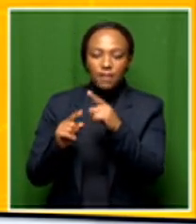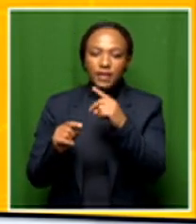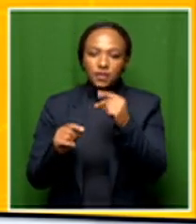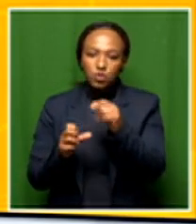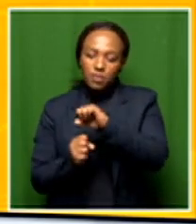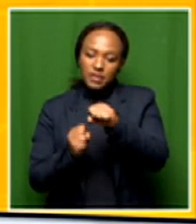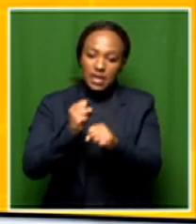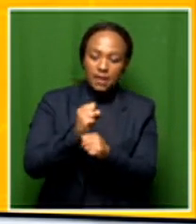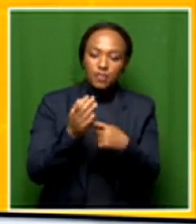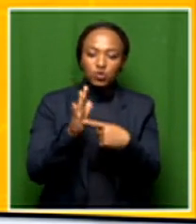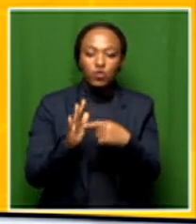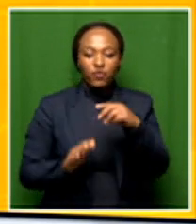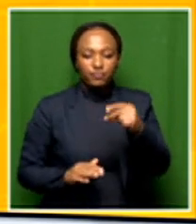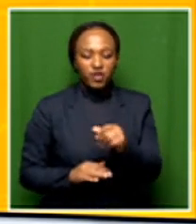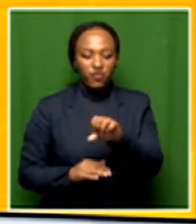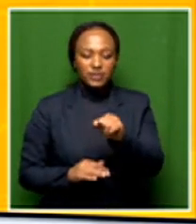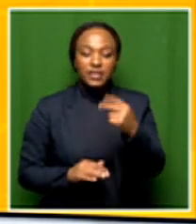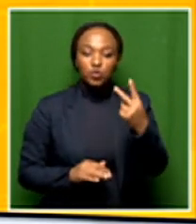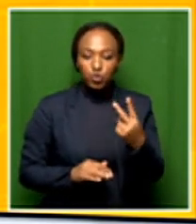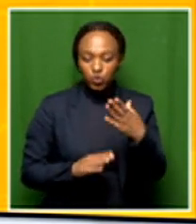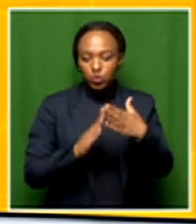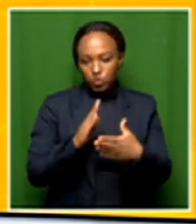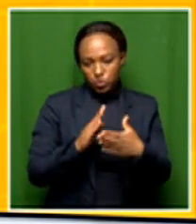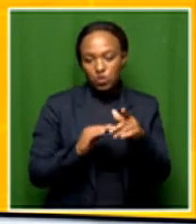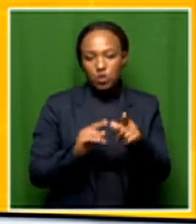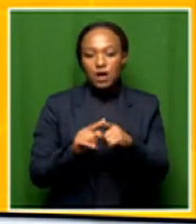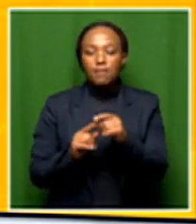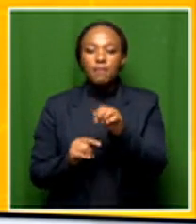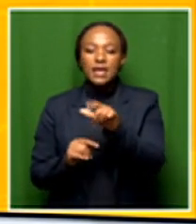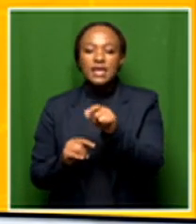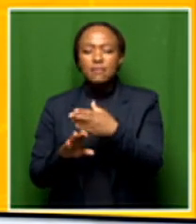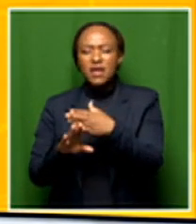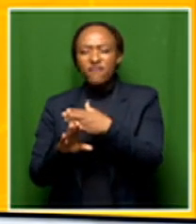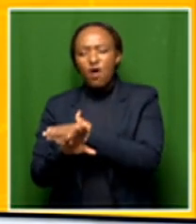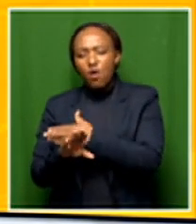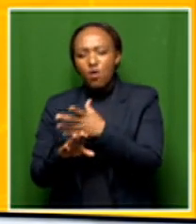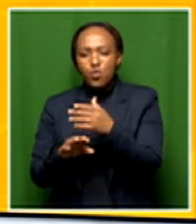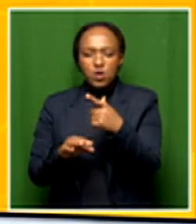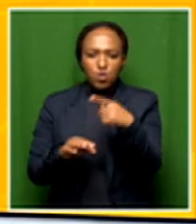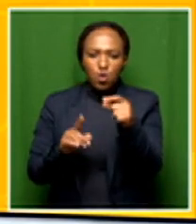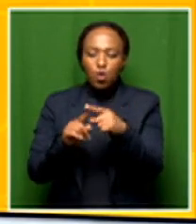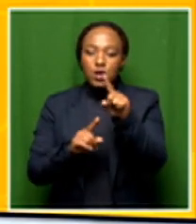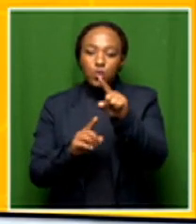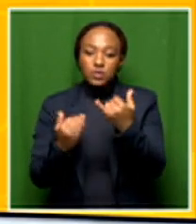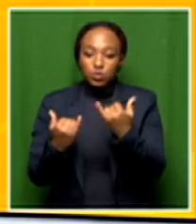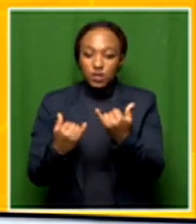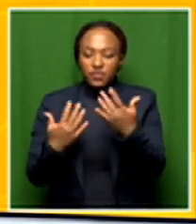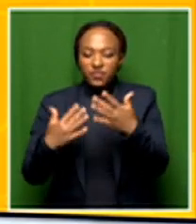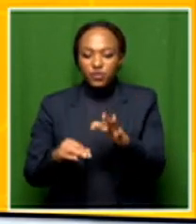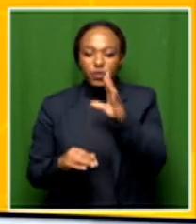wrapping the show for our SABC2 viewers. So, Leanne, maybe just before we go, our question of the day also speaks